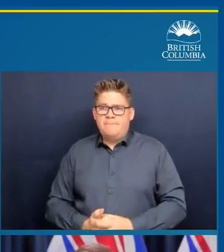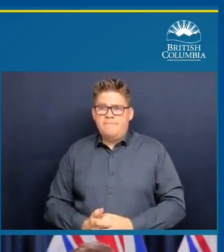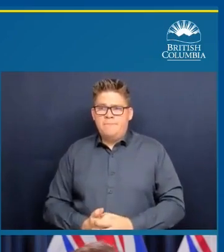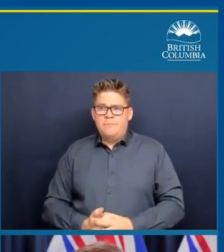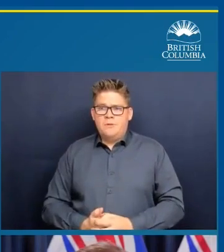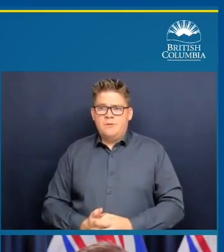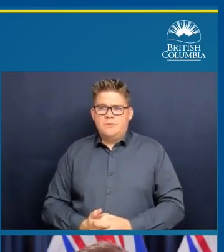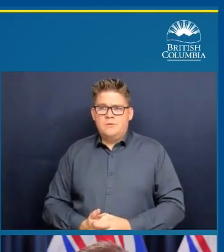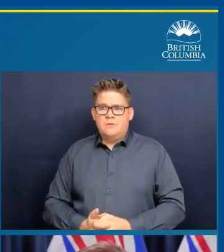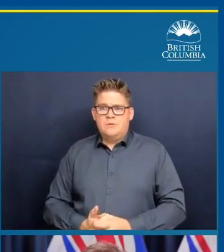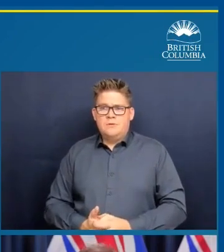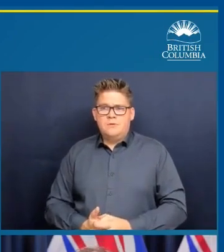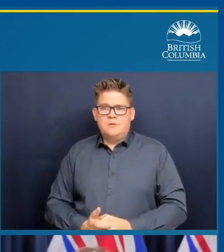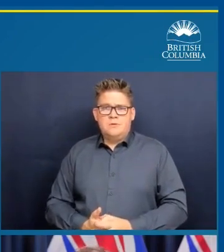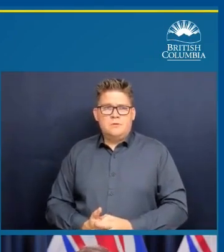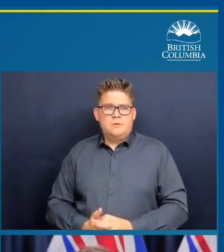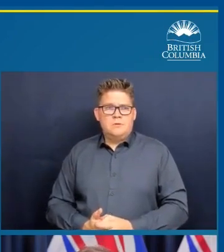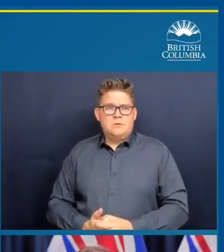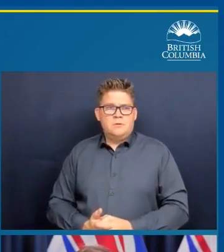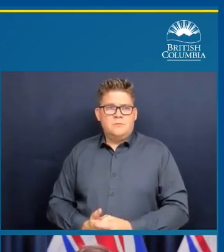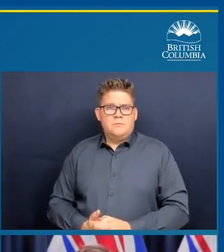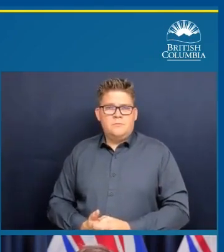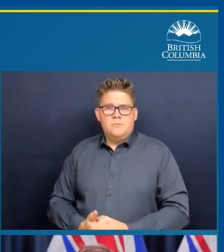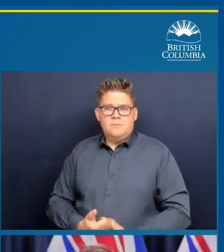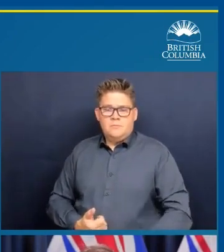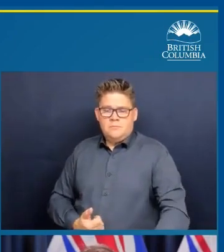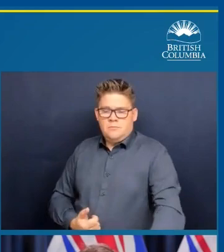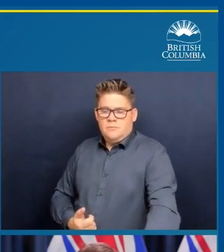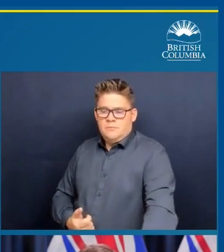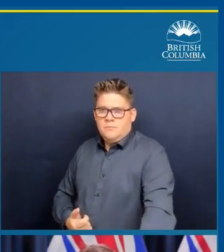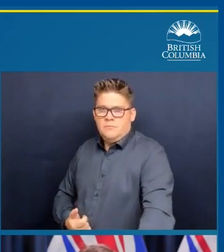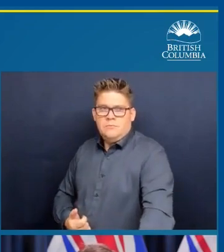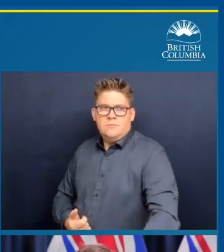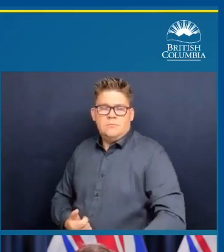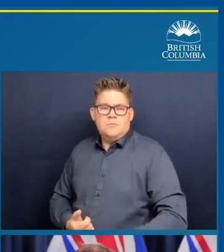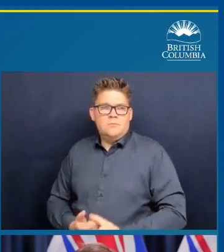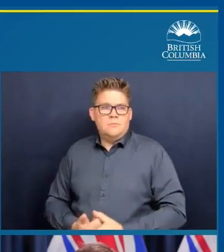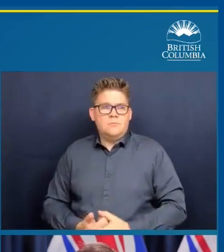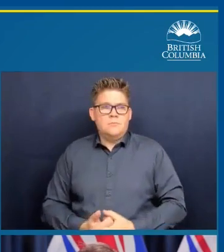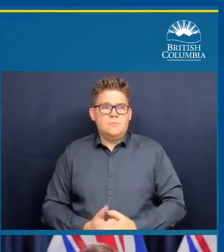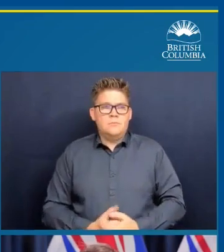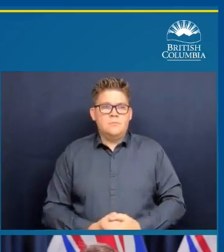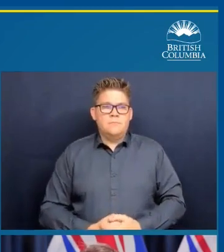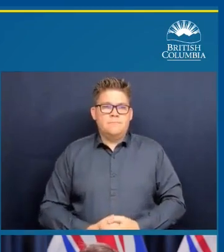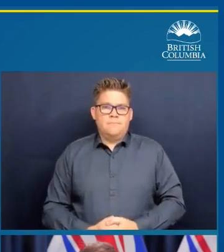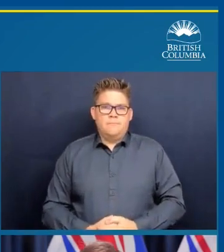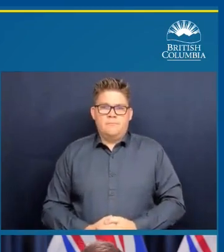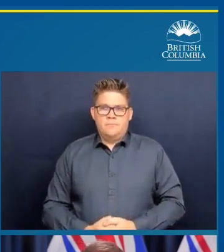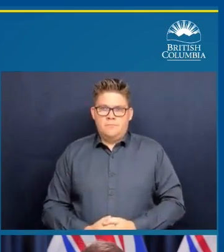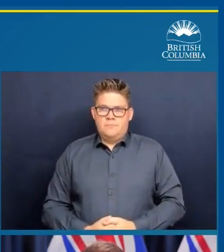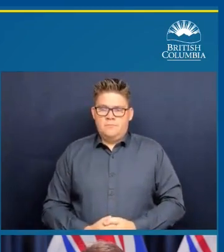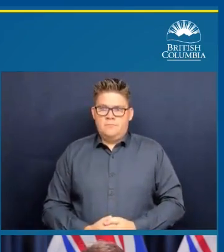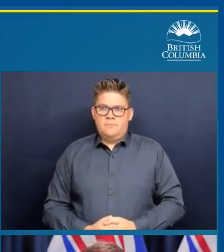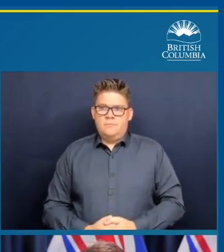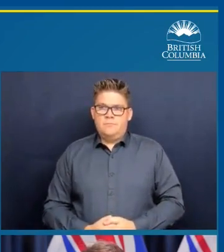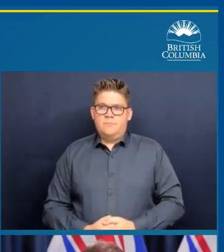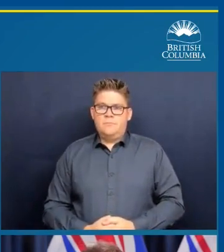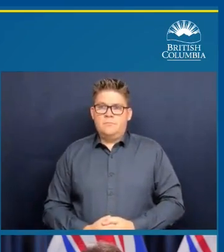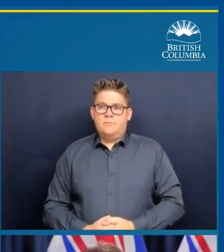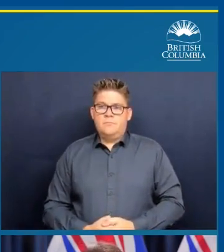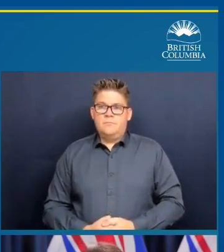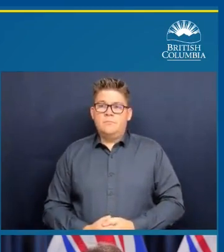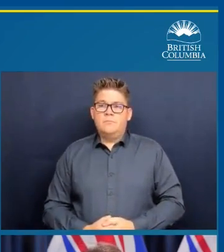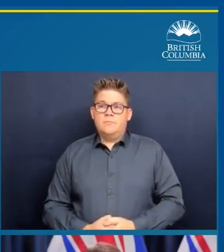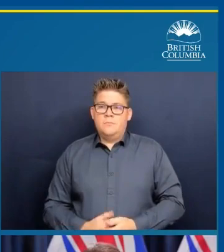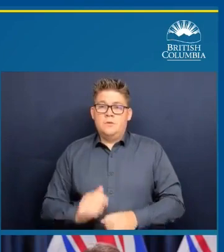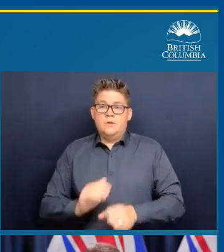back one now. We're still on that one, yeah. In terms of capacity, in October, COVID-19 hospitalizations, as